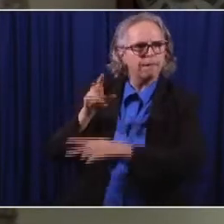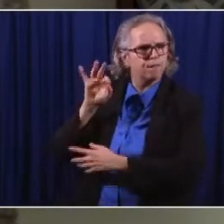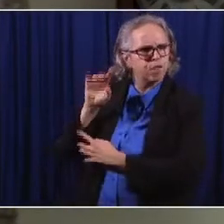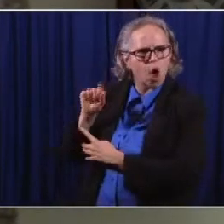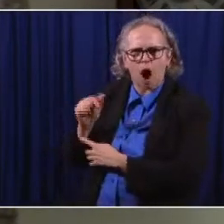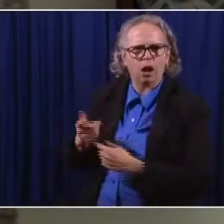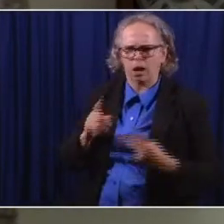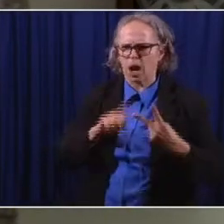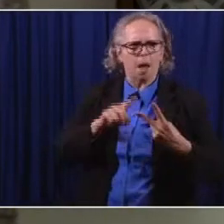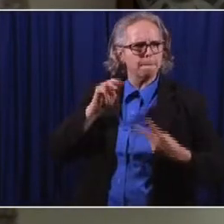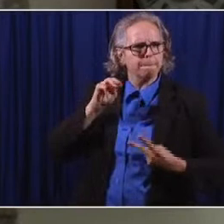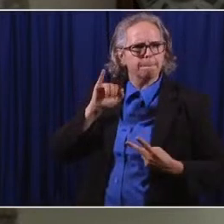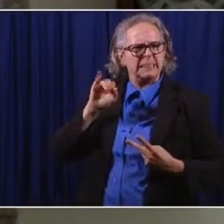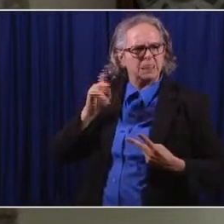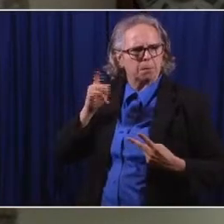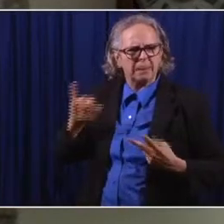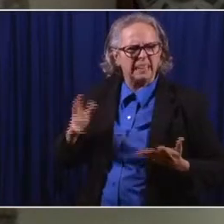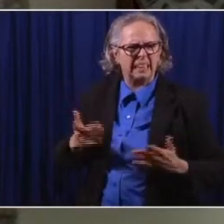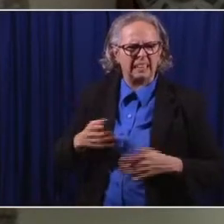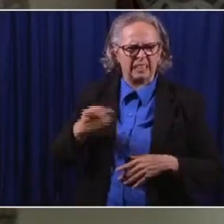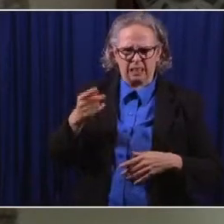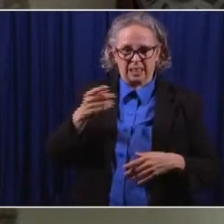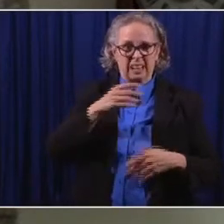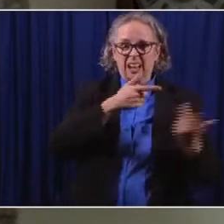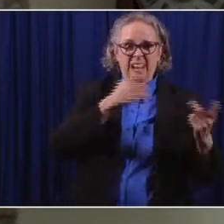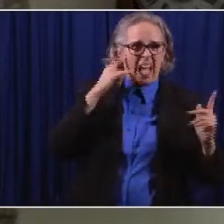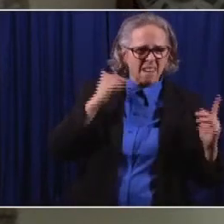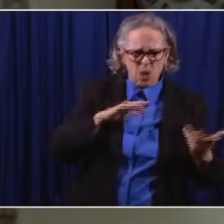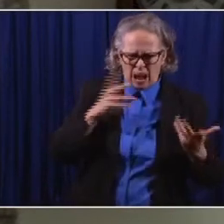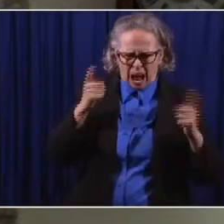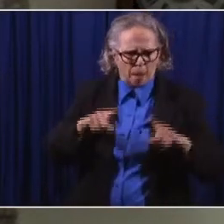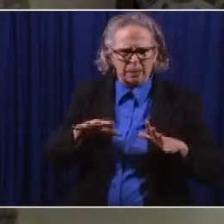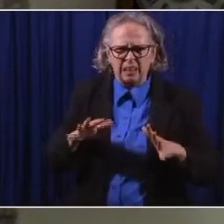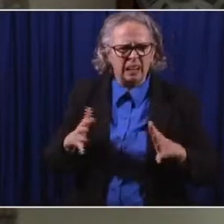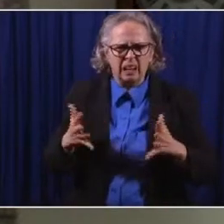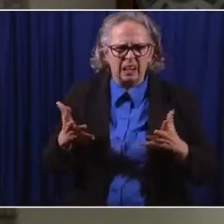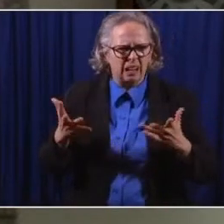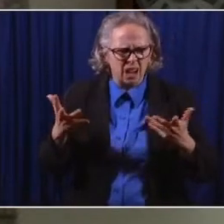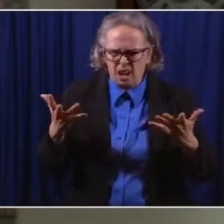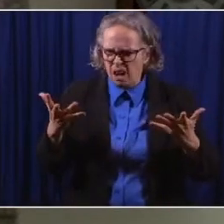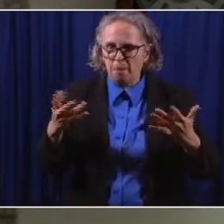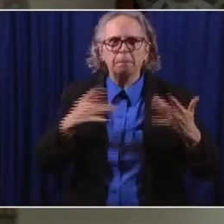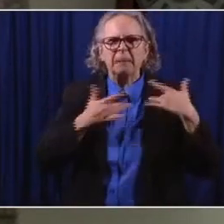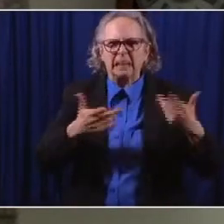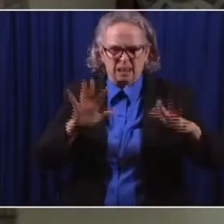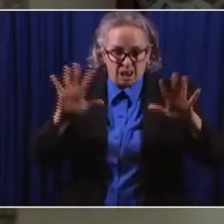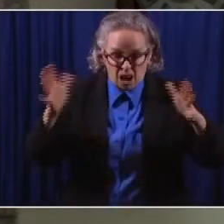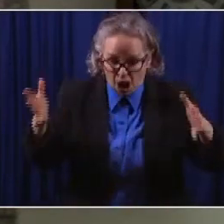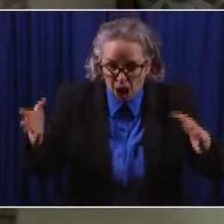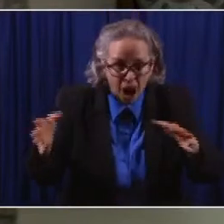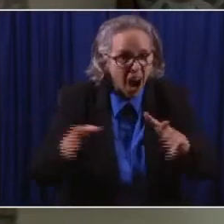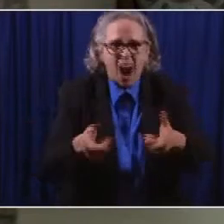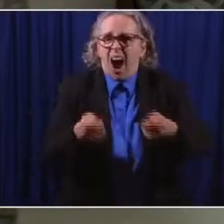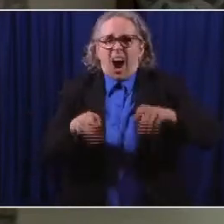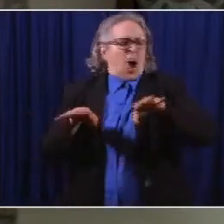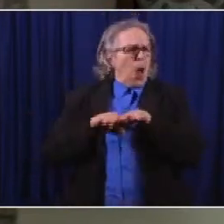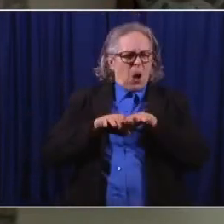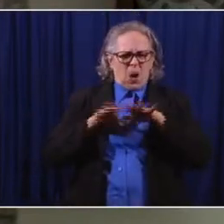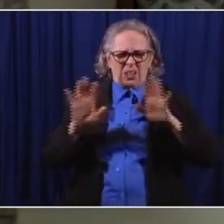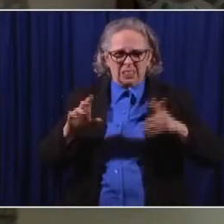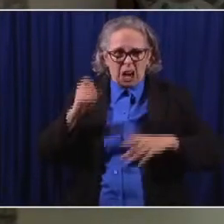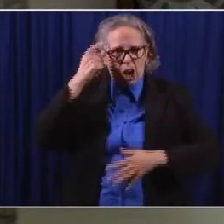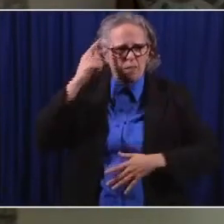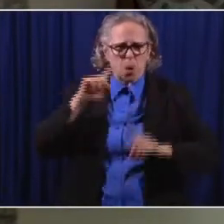in New York, everything just shuts down. It doesn't matter whether the governor orders something or doesn't, but when people are scared to go out, they're